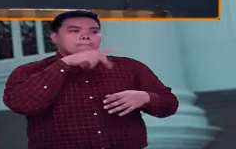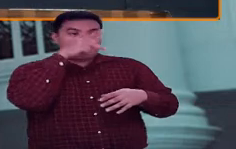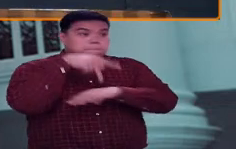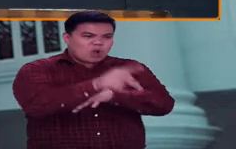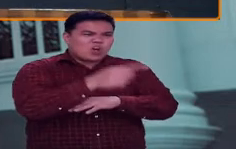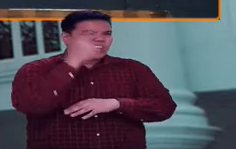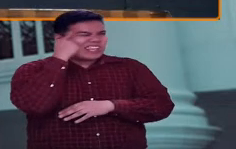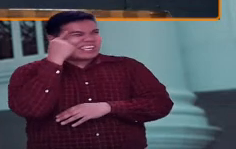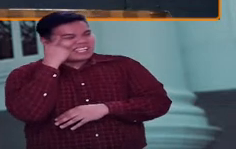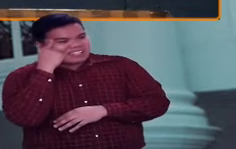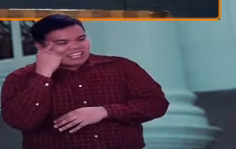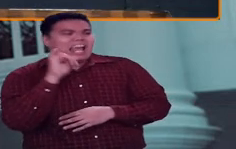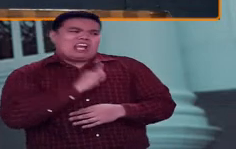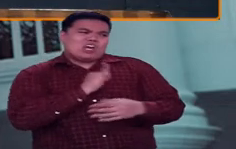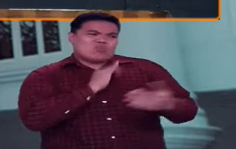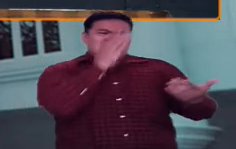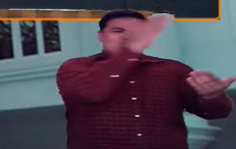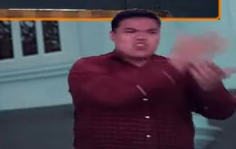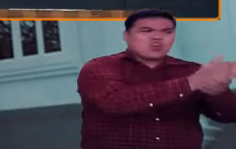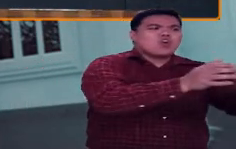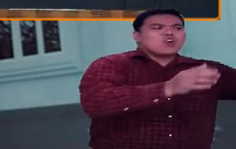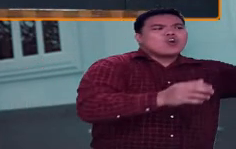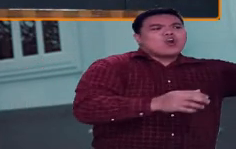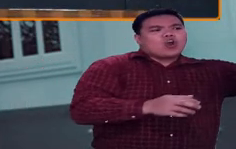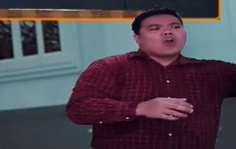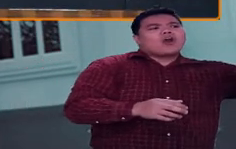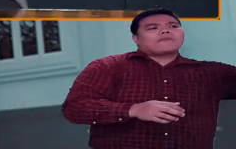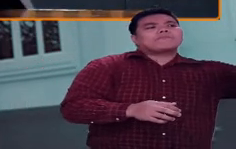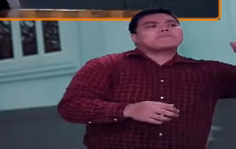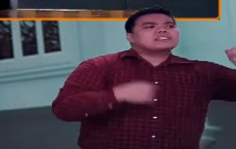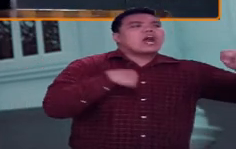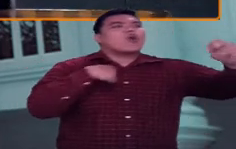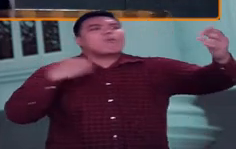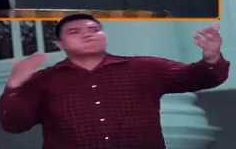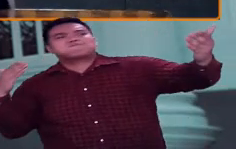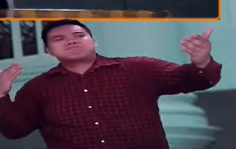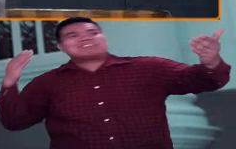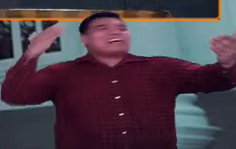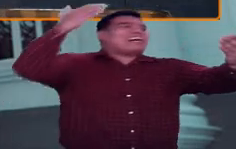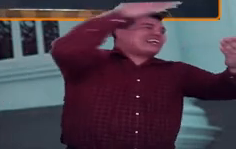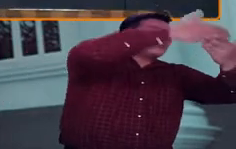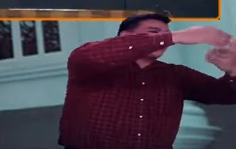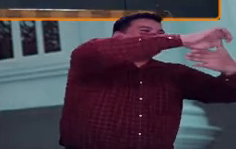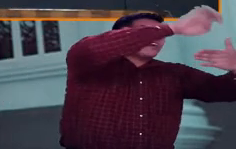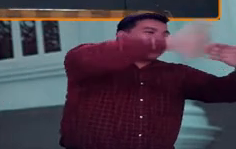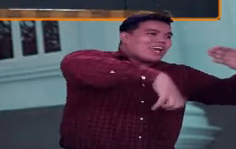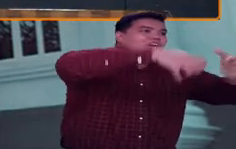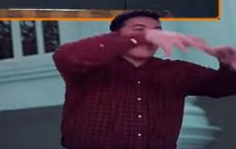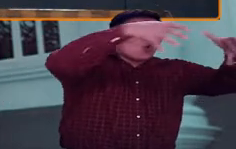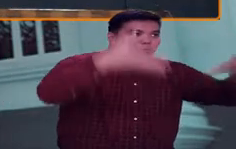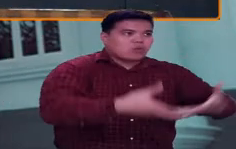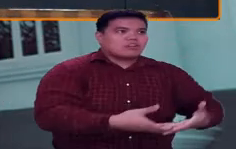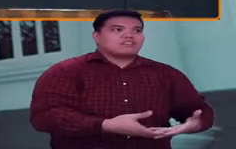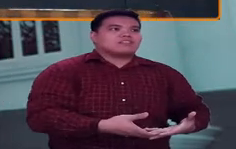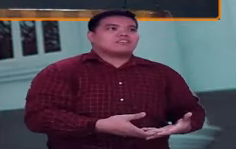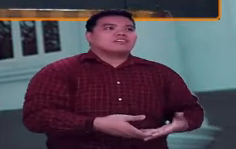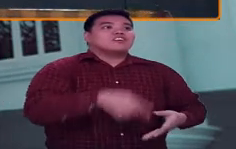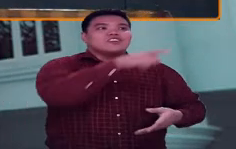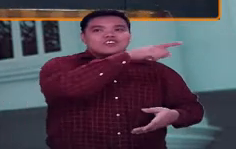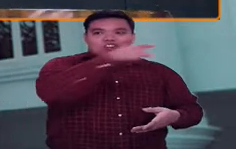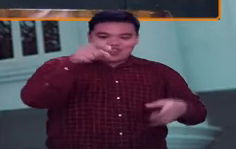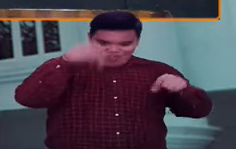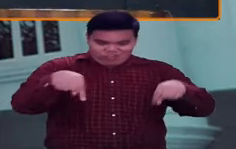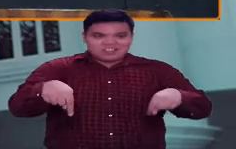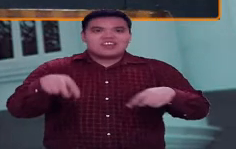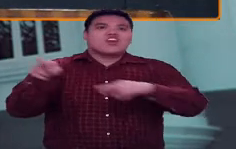believe, was thinking here, I'm going to go to Spain. I'm going to go to the ends of the world. That's where this church and your church needs to be ready